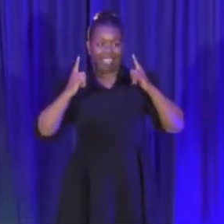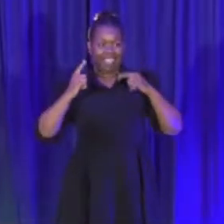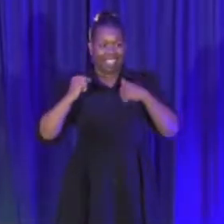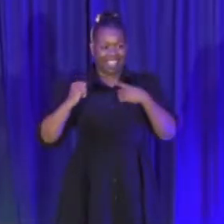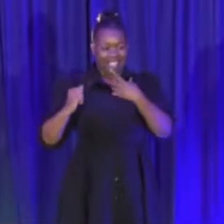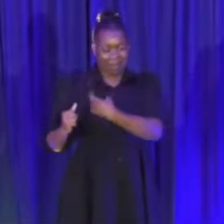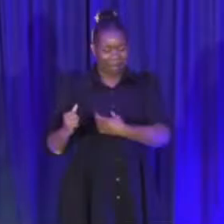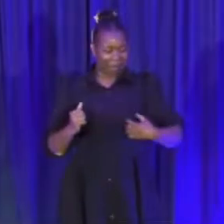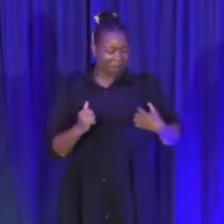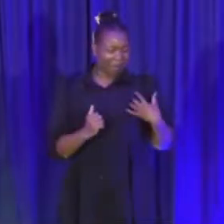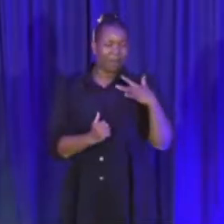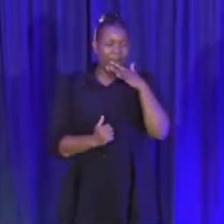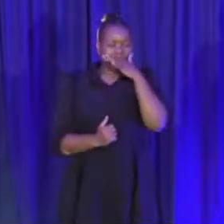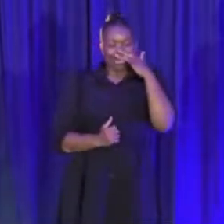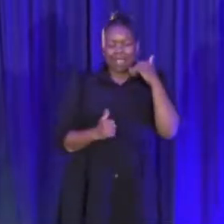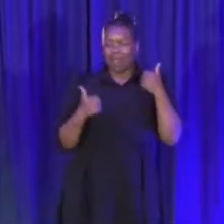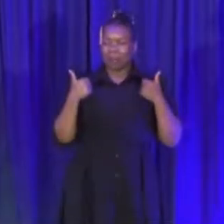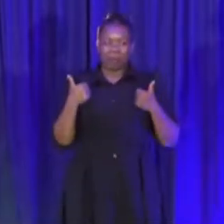Smell good.